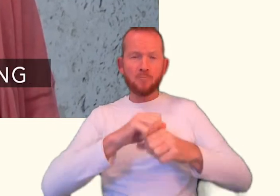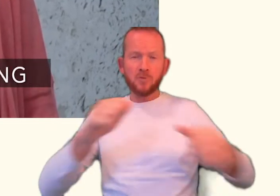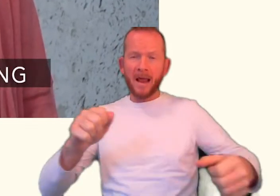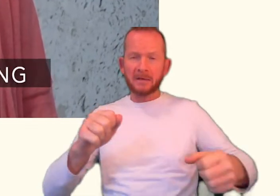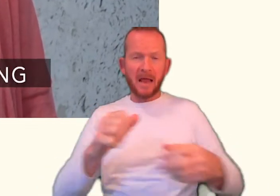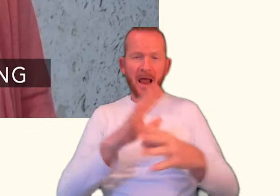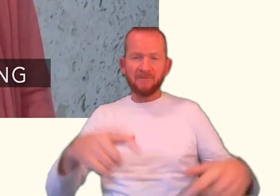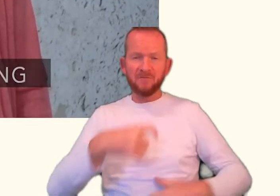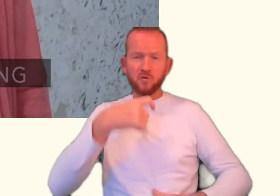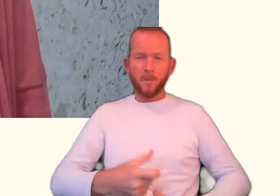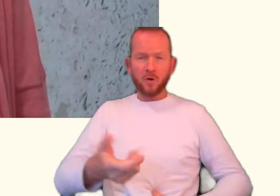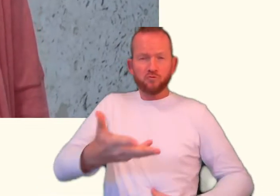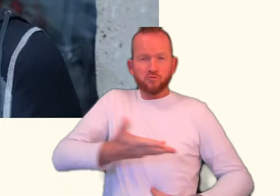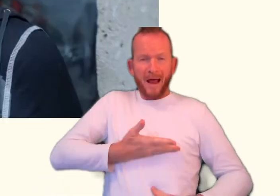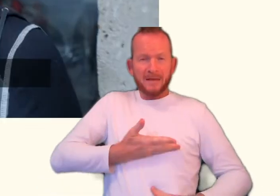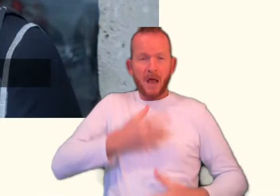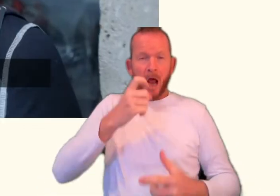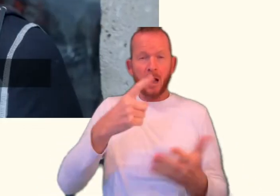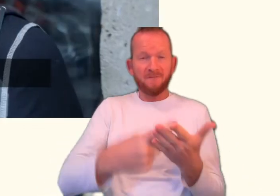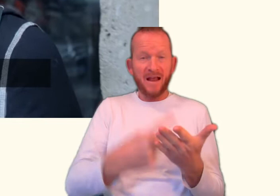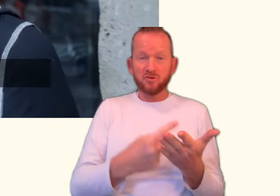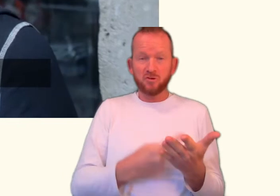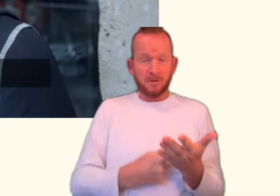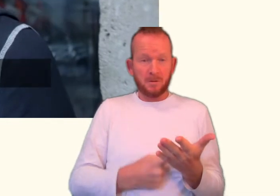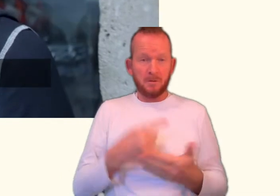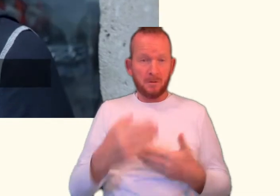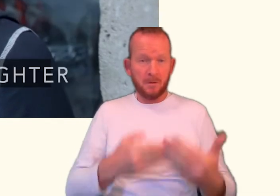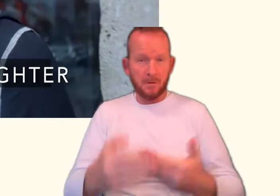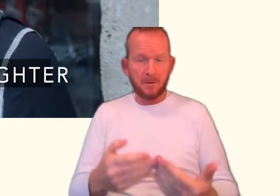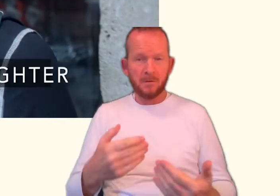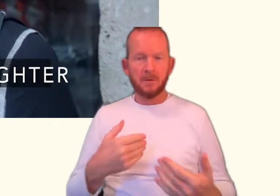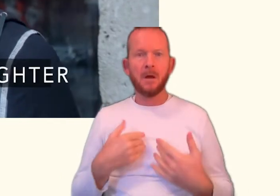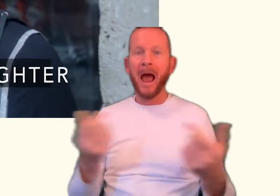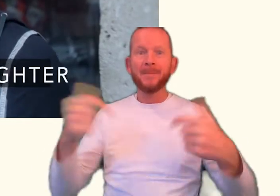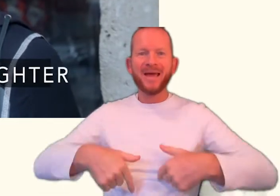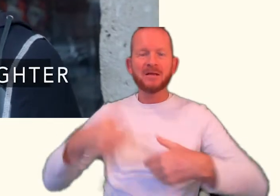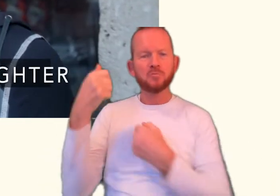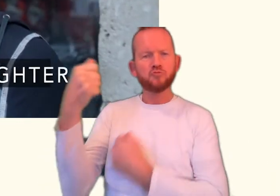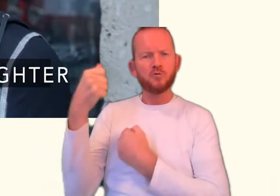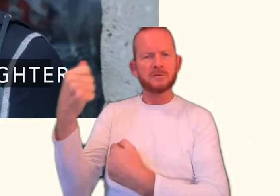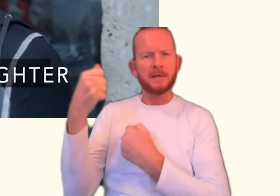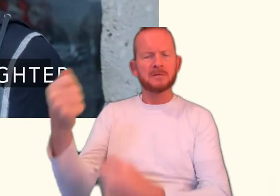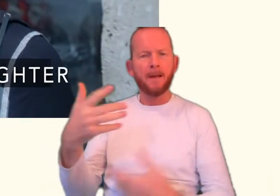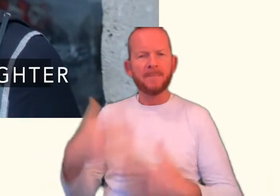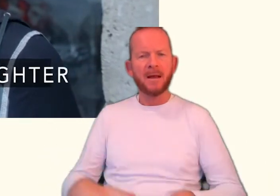human rights convention going. So I'm here to protest what has been a very quiet